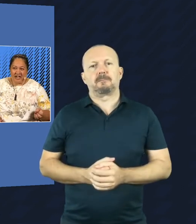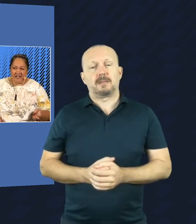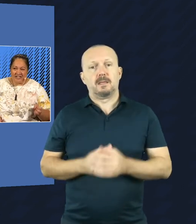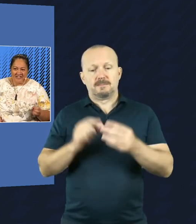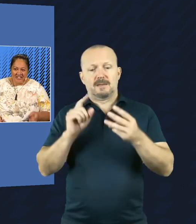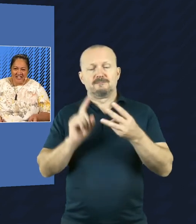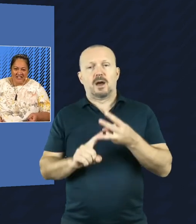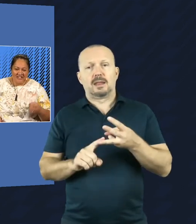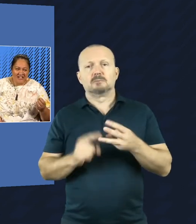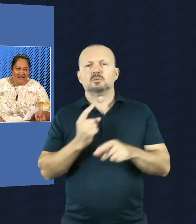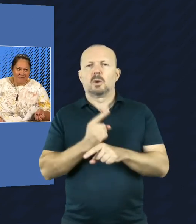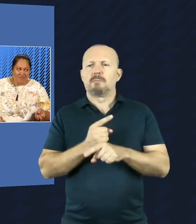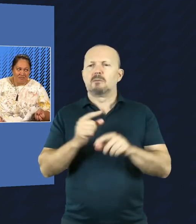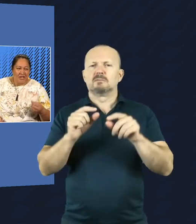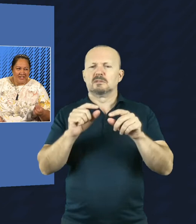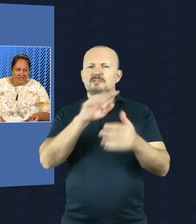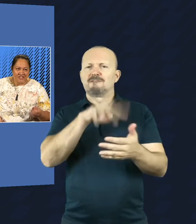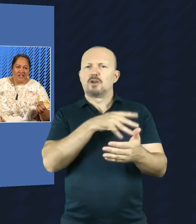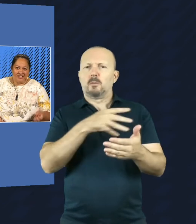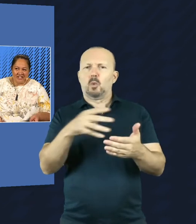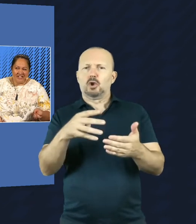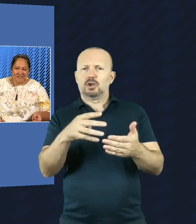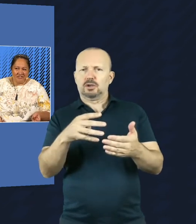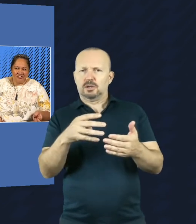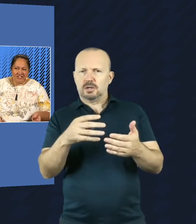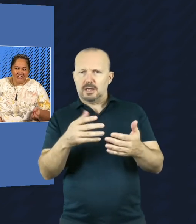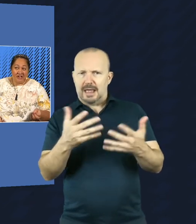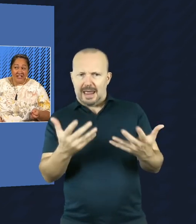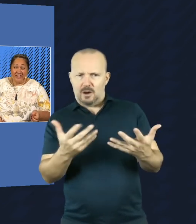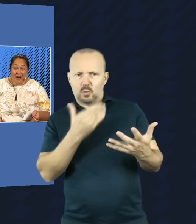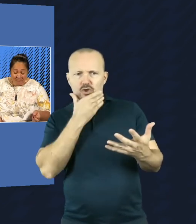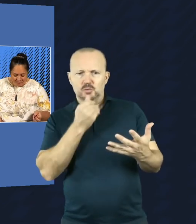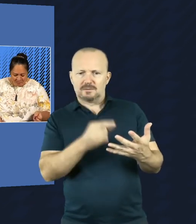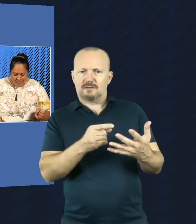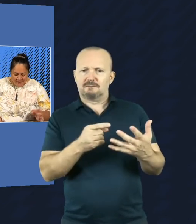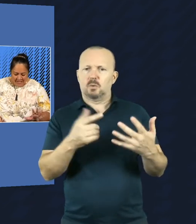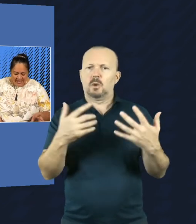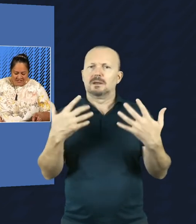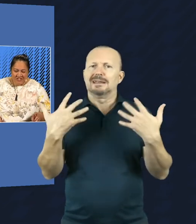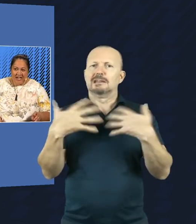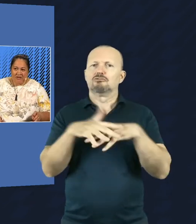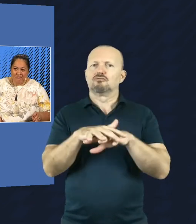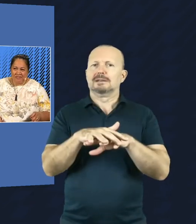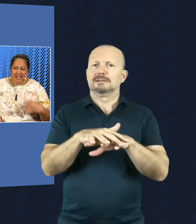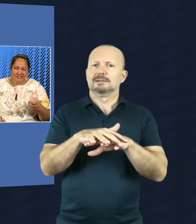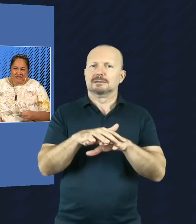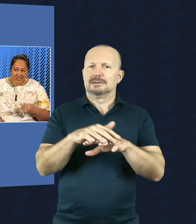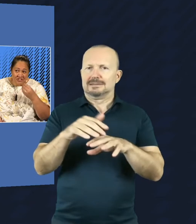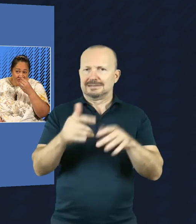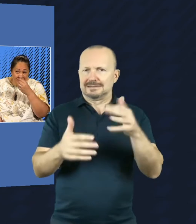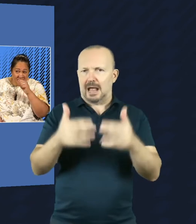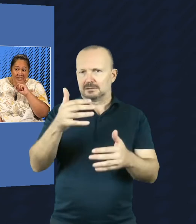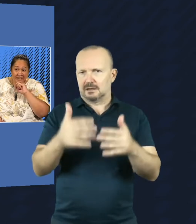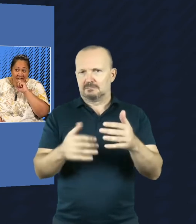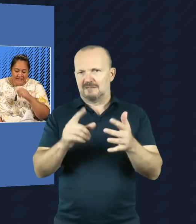it in the an integrated data infrastructure, the IDI. And yeah, I'll introduce